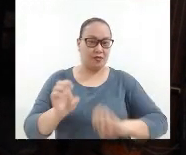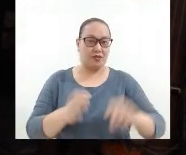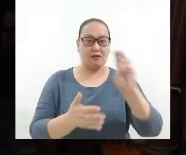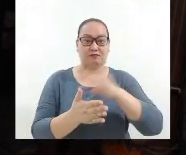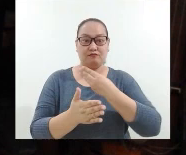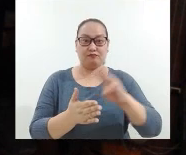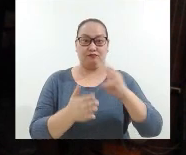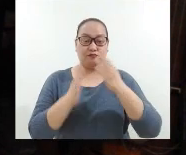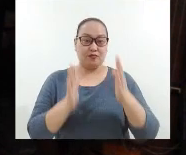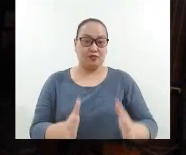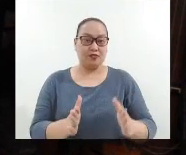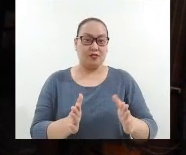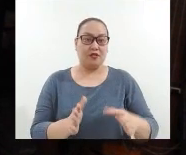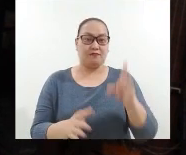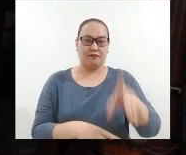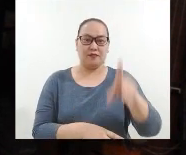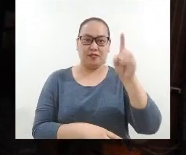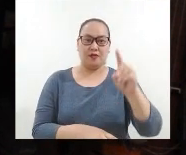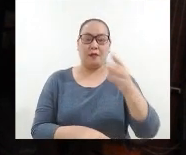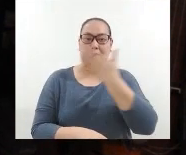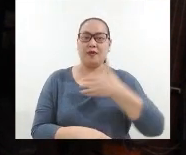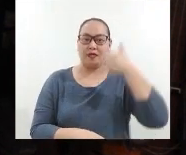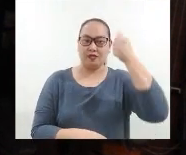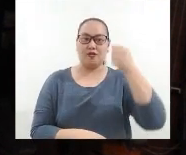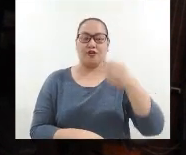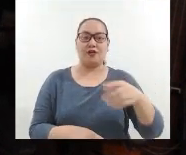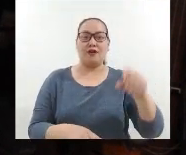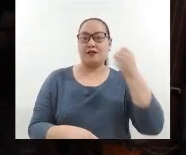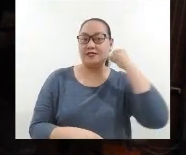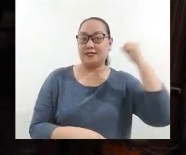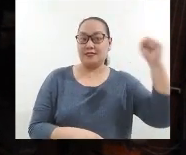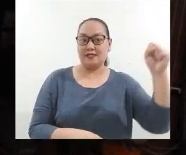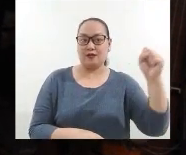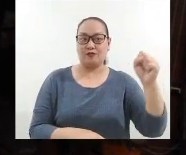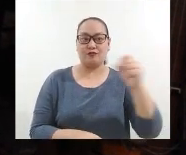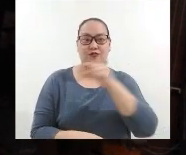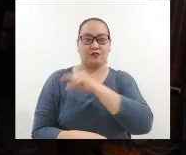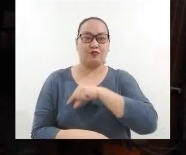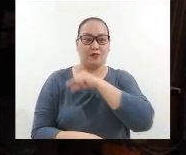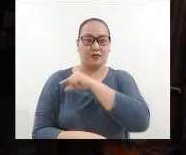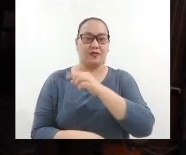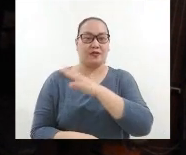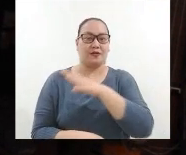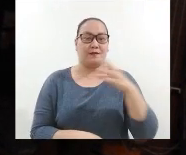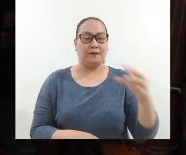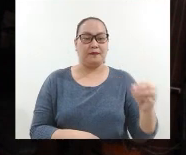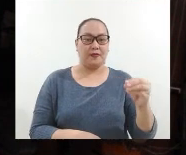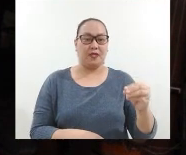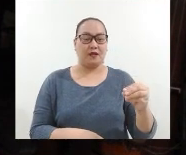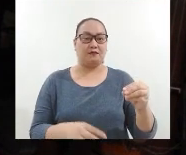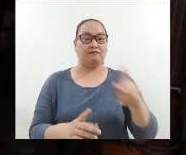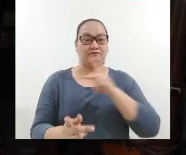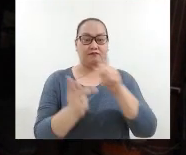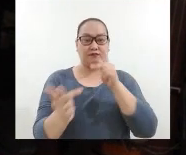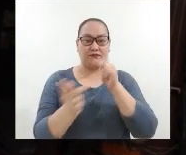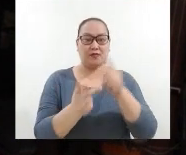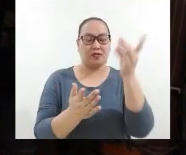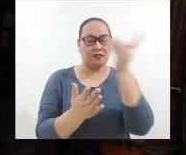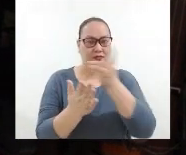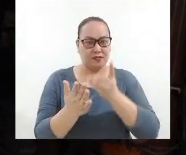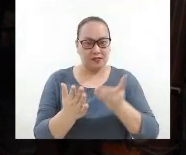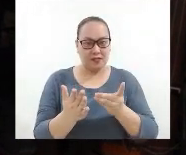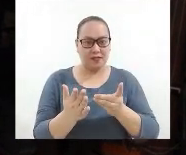quality or acoustic for the instruments. Its precise design, wood quality, and